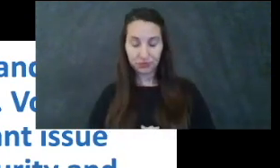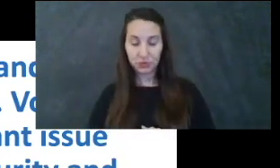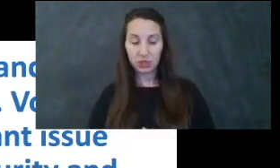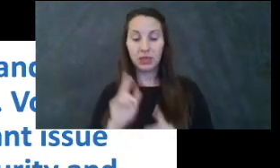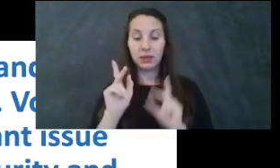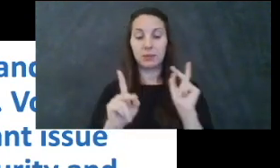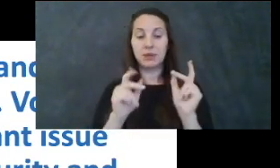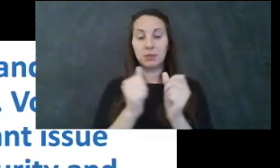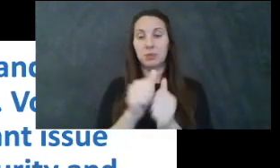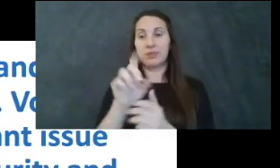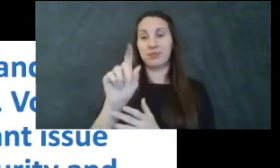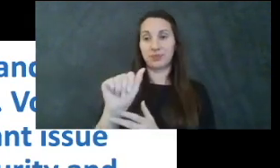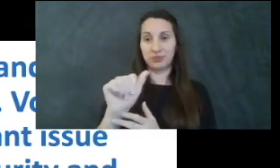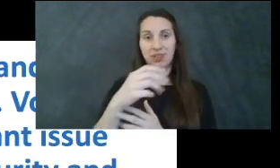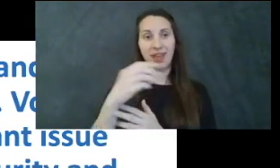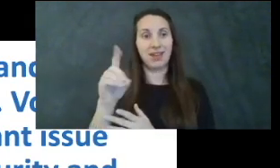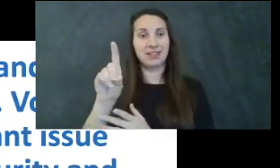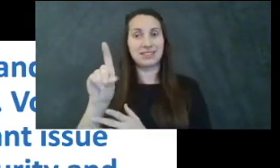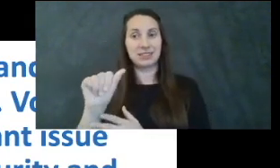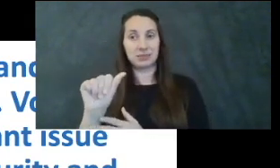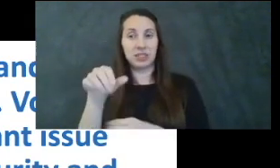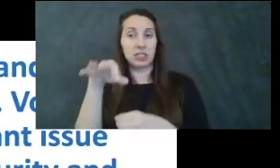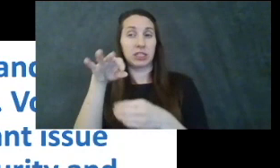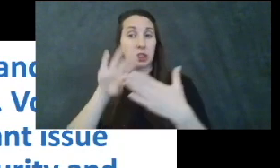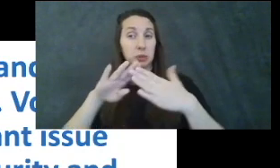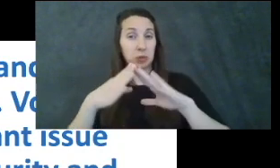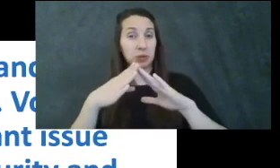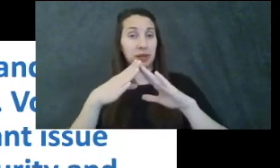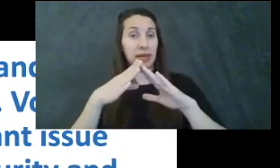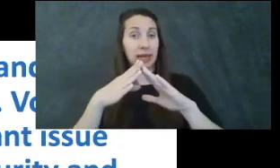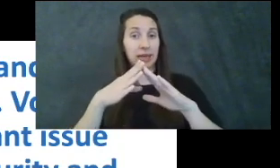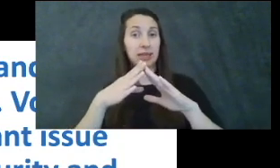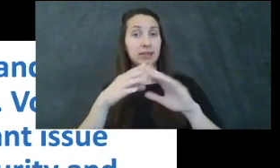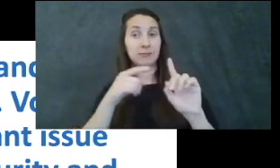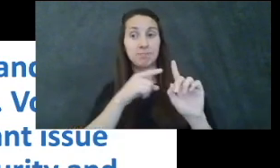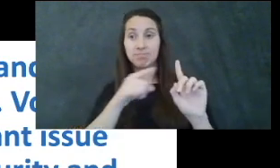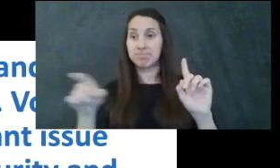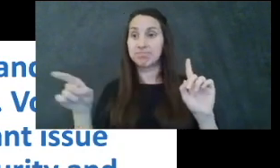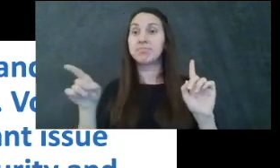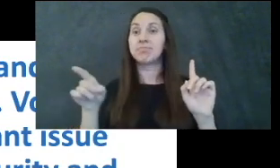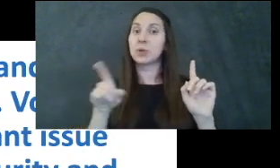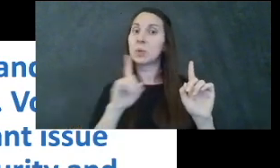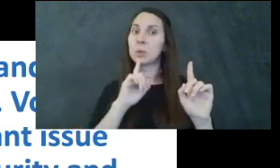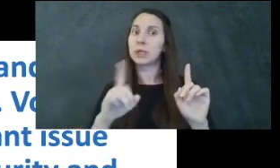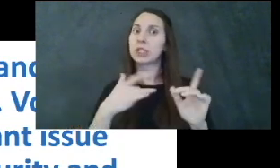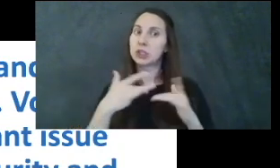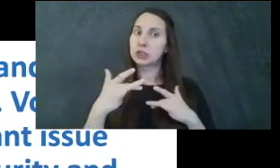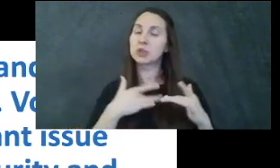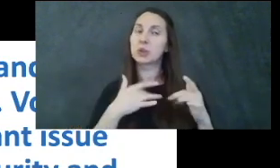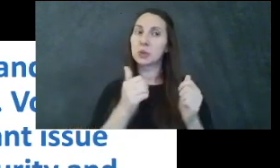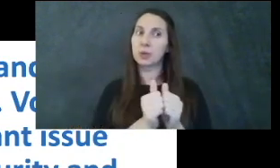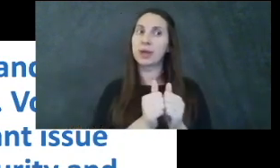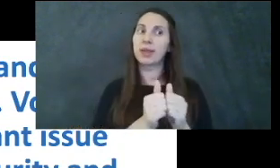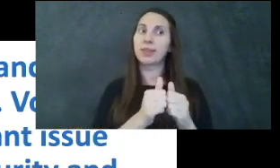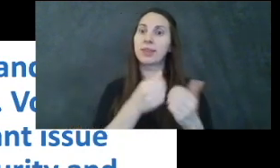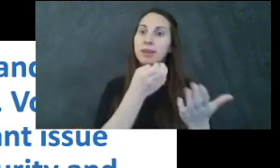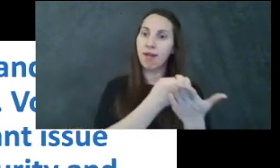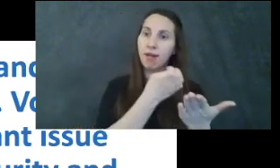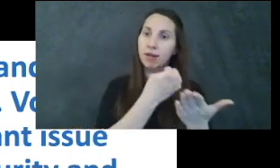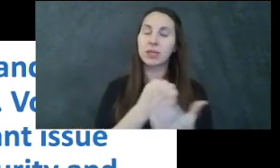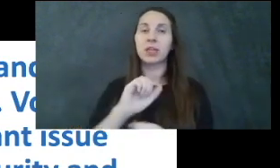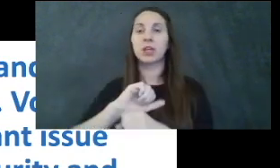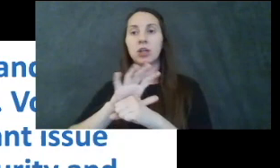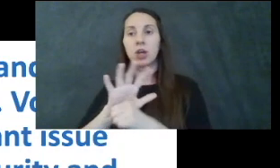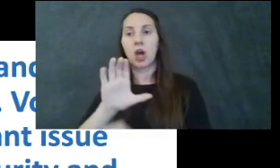and the disability community largely concerned about the economy and COVID like everyone else.